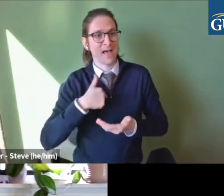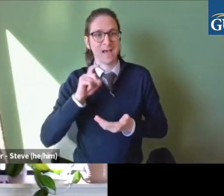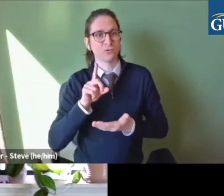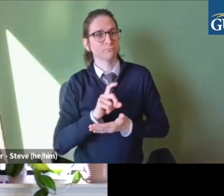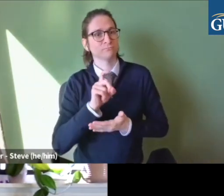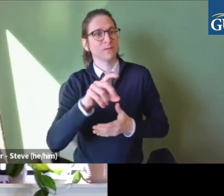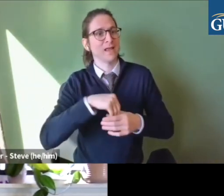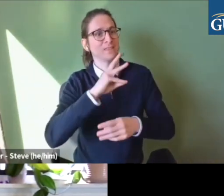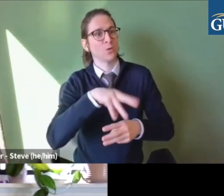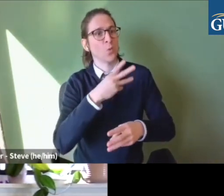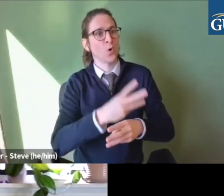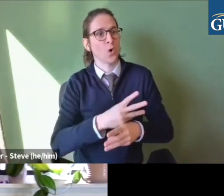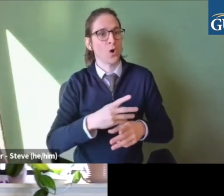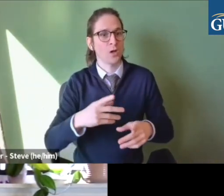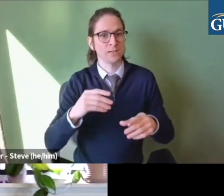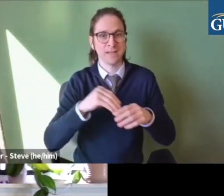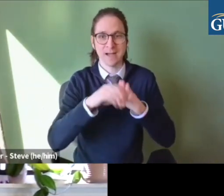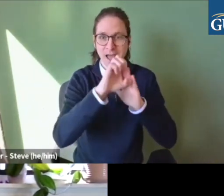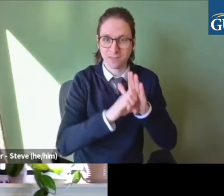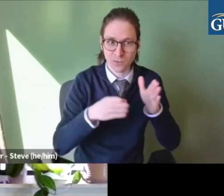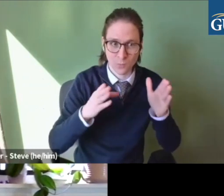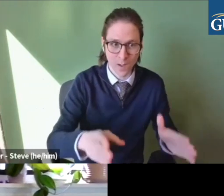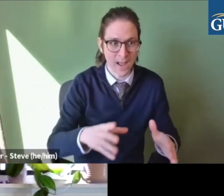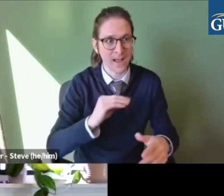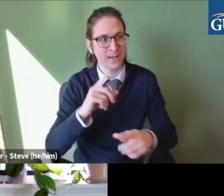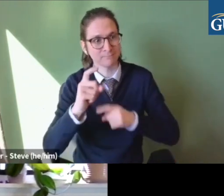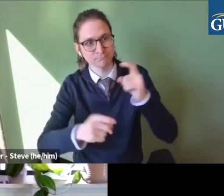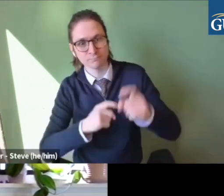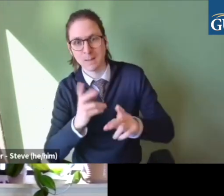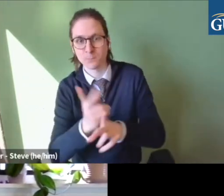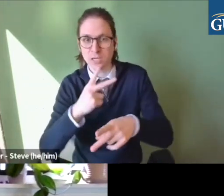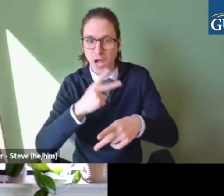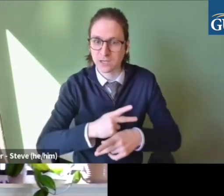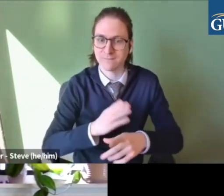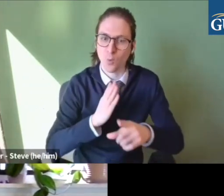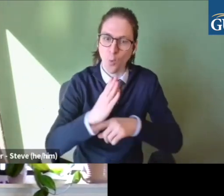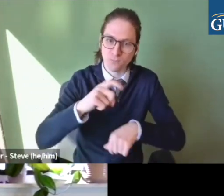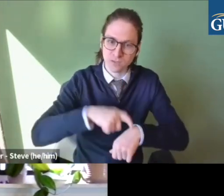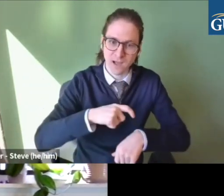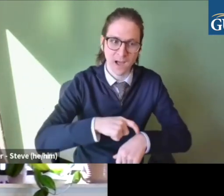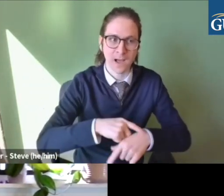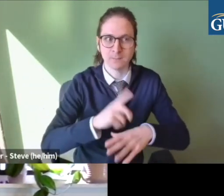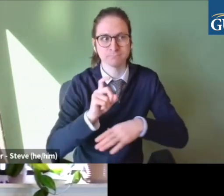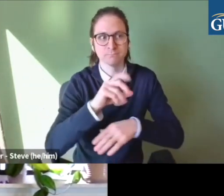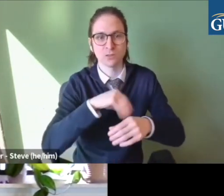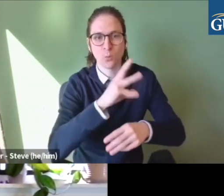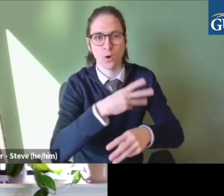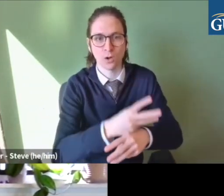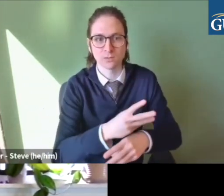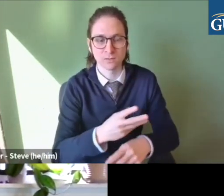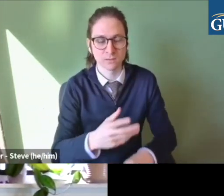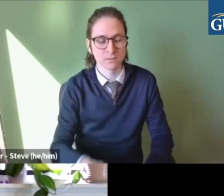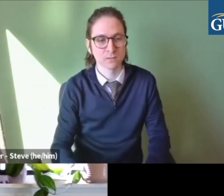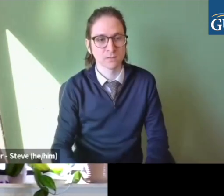creative, innovative, productive over time as that world's evolving, and also has the ability to